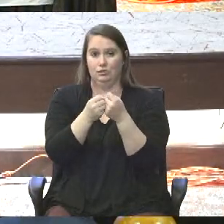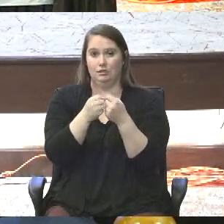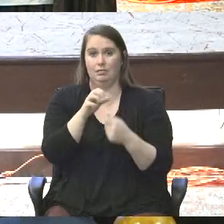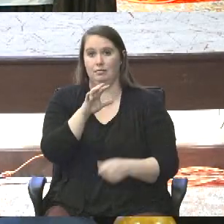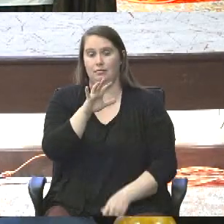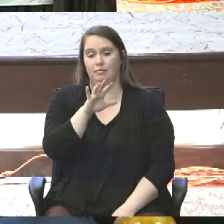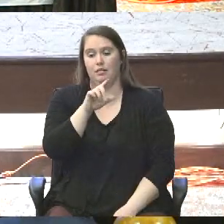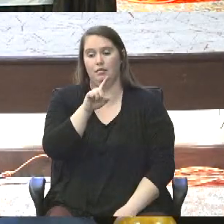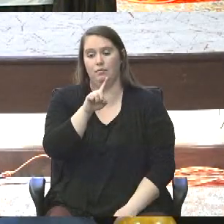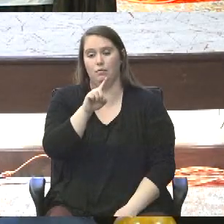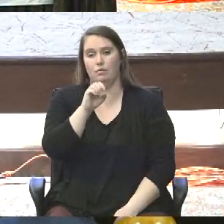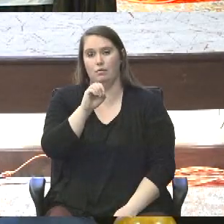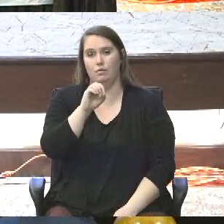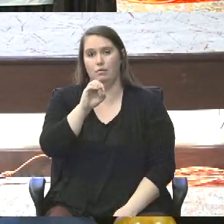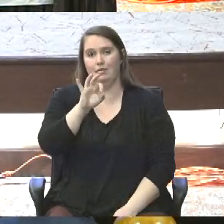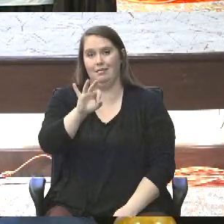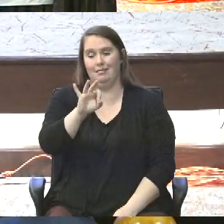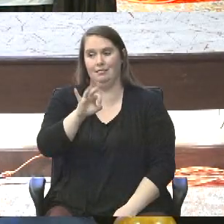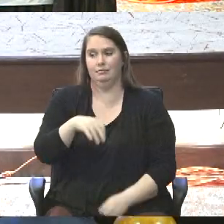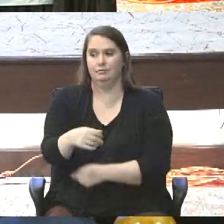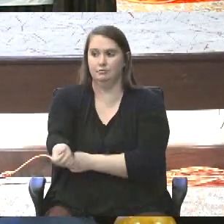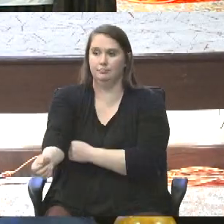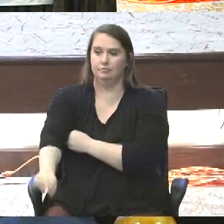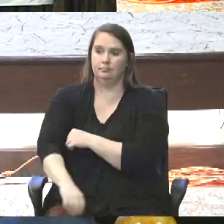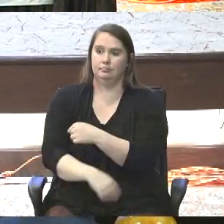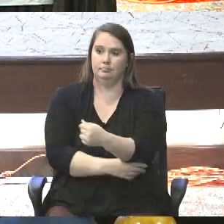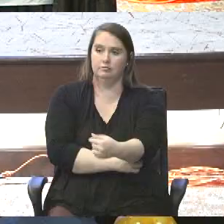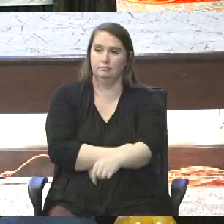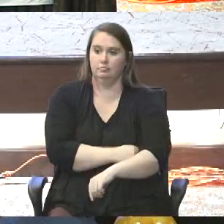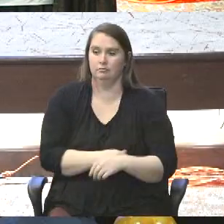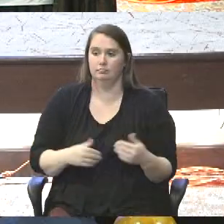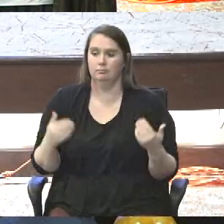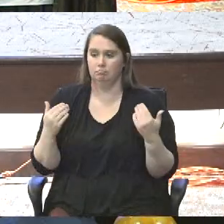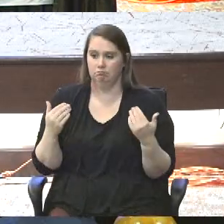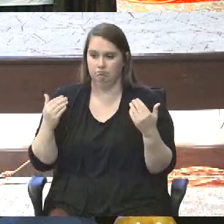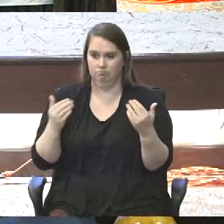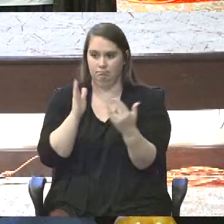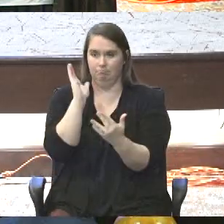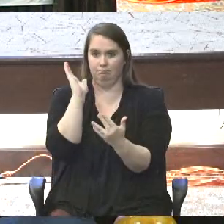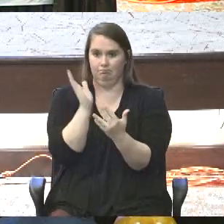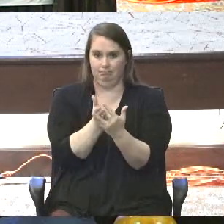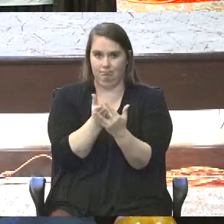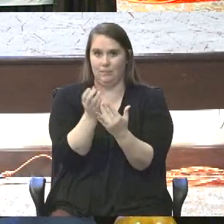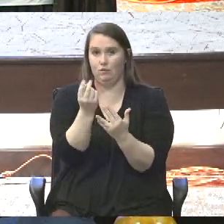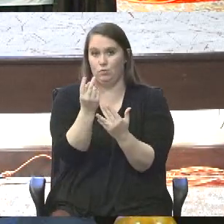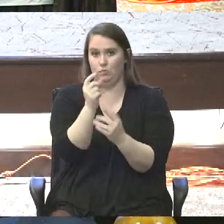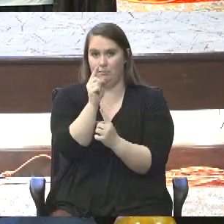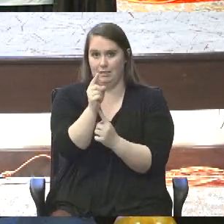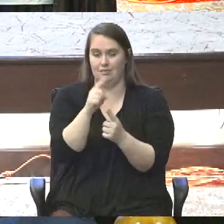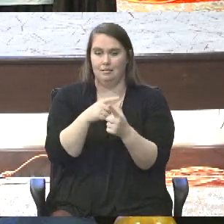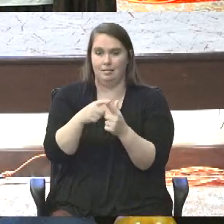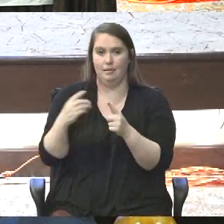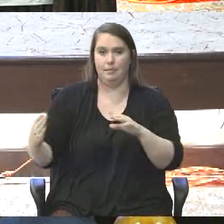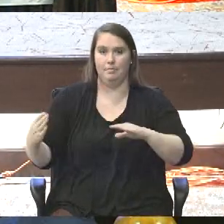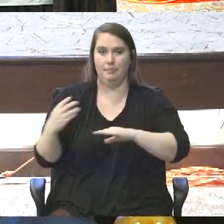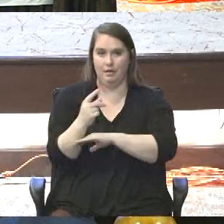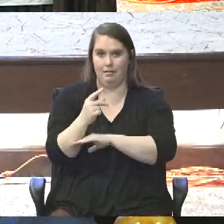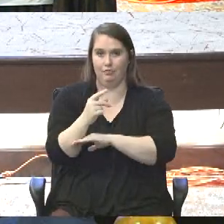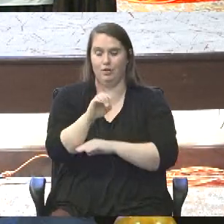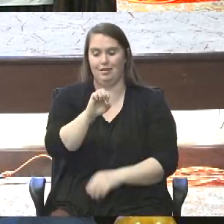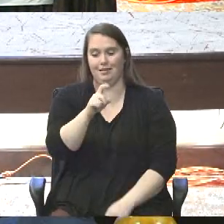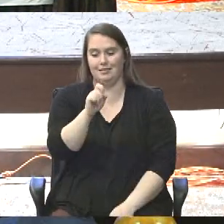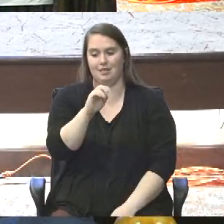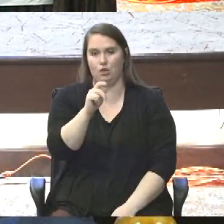2025-009, but tell us what to do. Where do you want to go? Let's break for a couple minutes and then meet back for executive session at